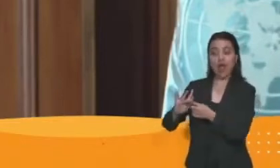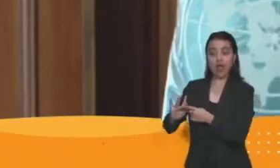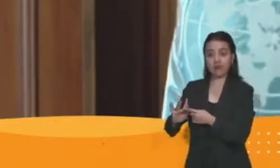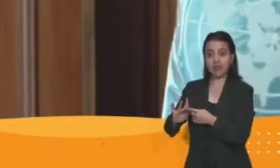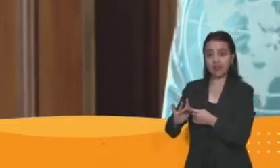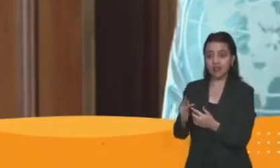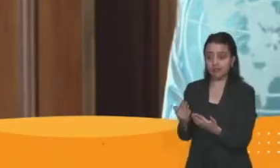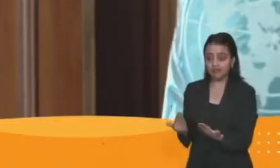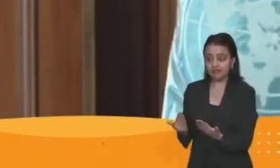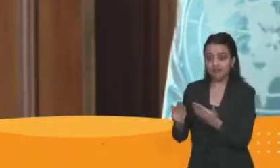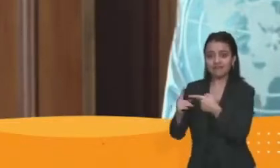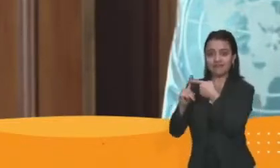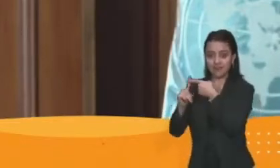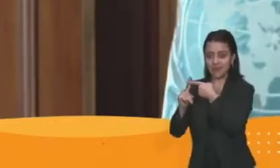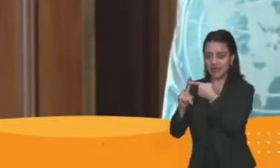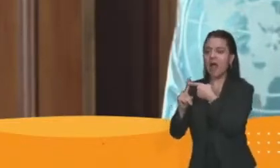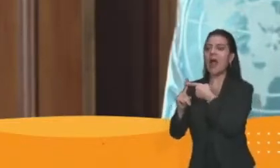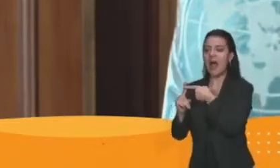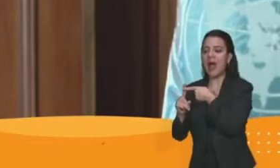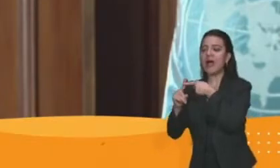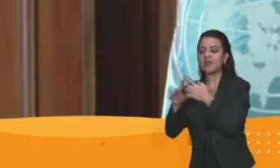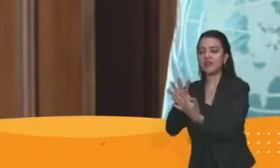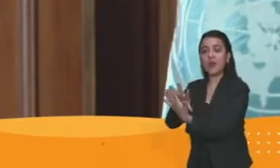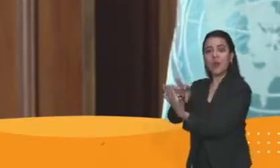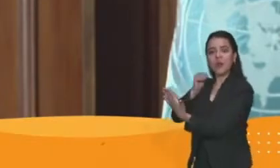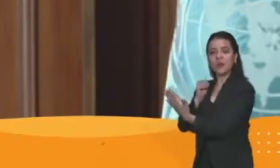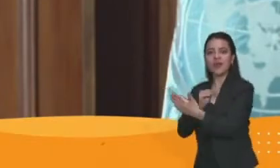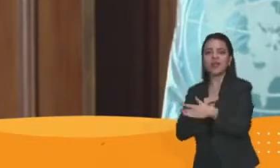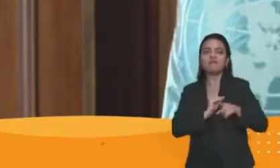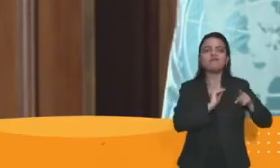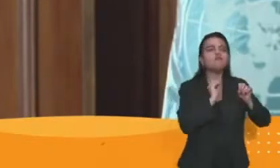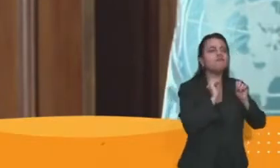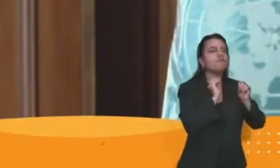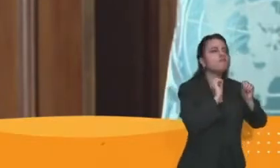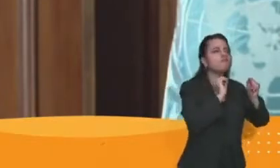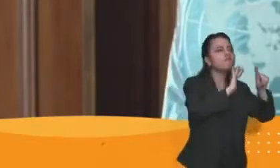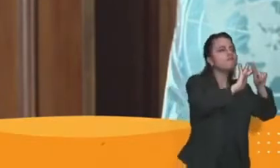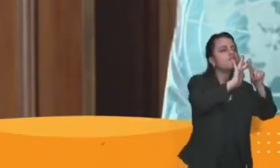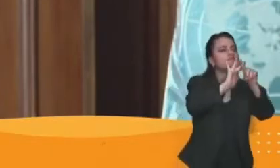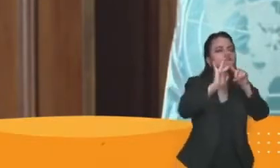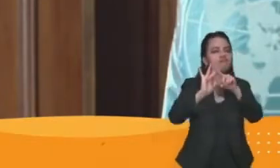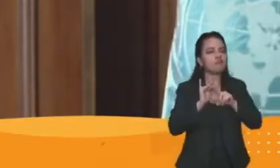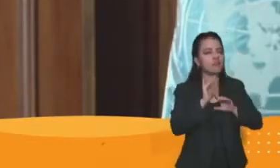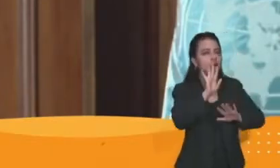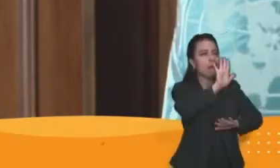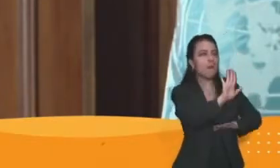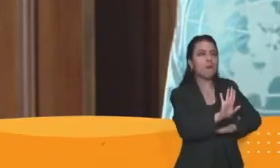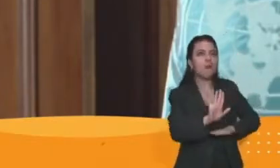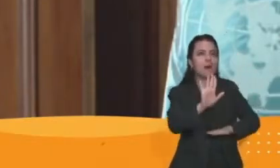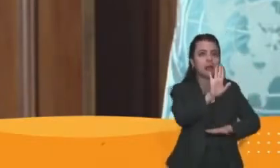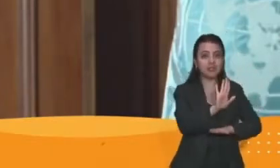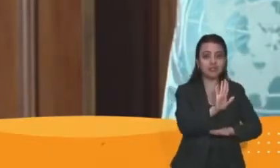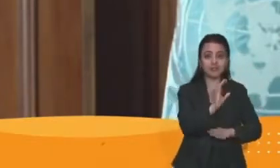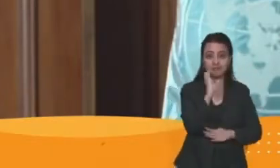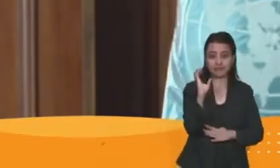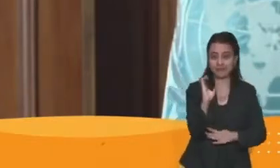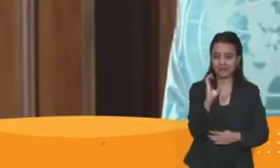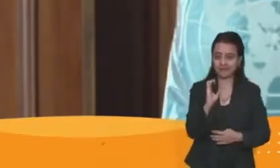be repeated or carried out in other zones in the country with the same dynamics. I would like to make use of